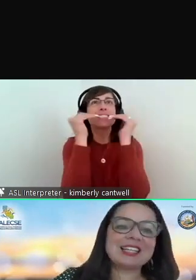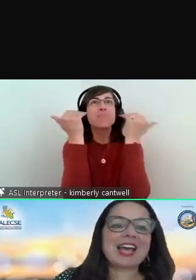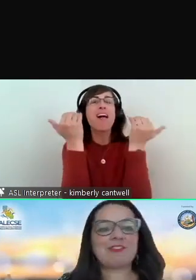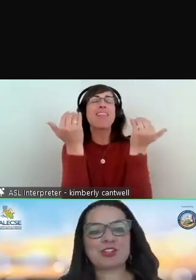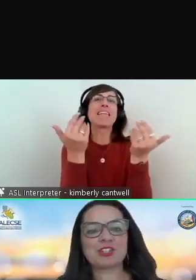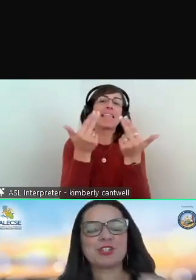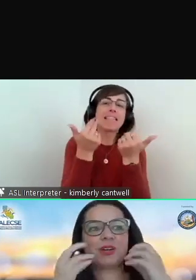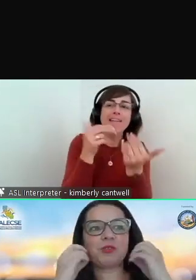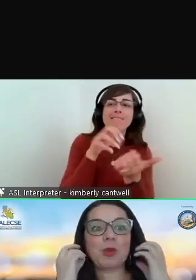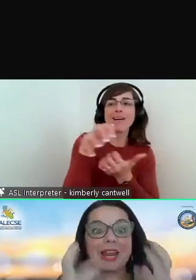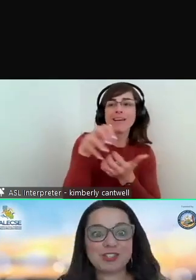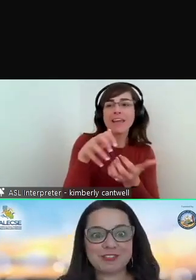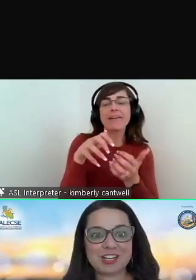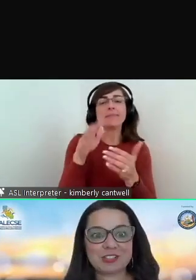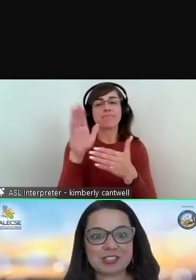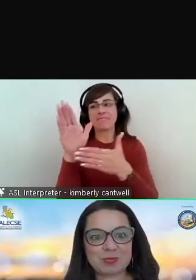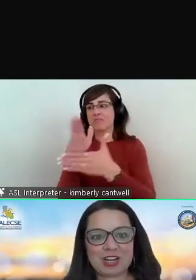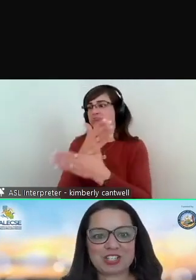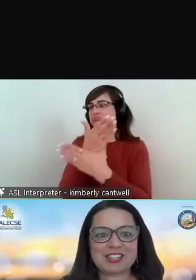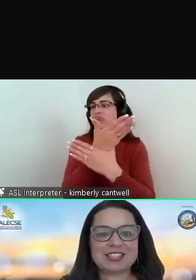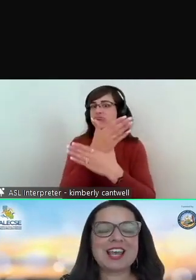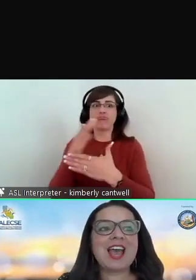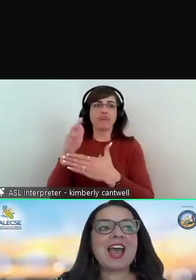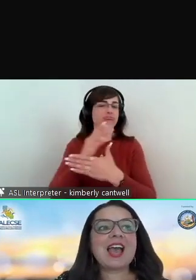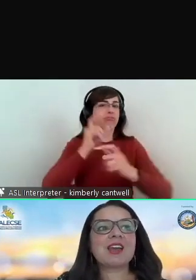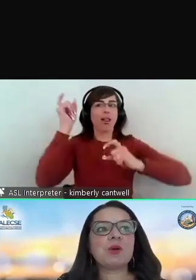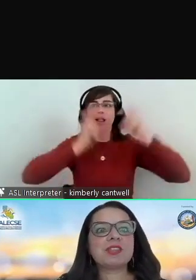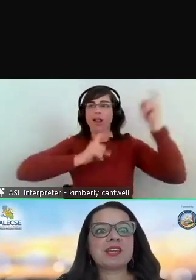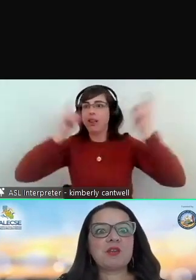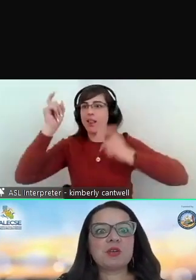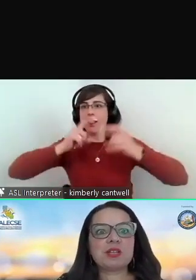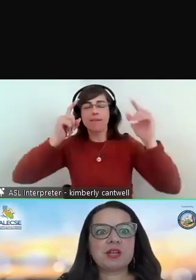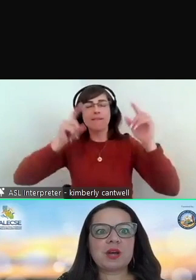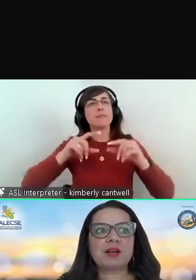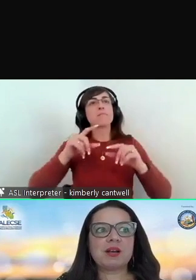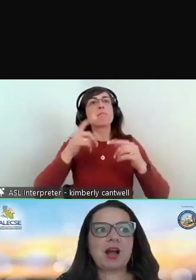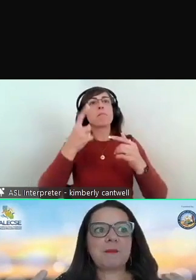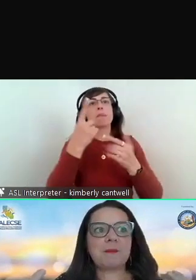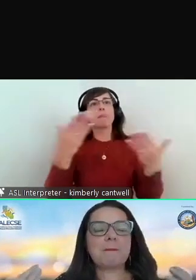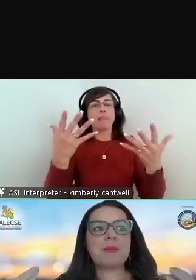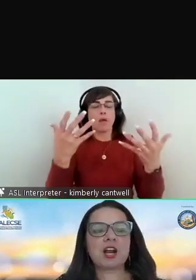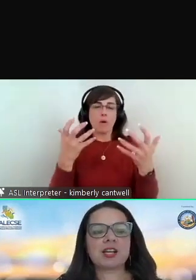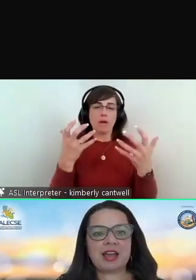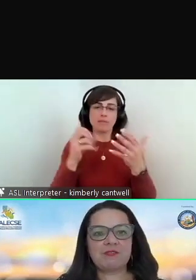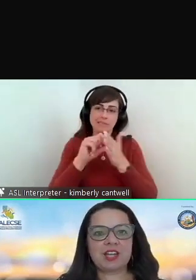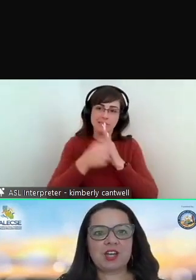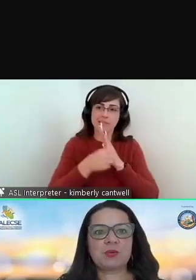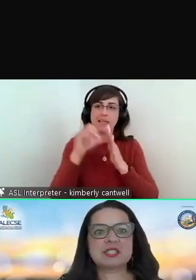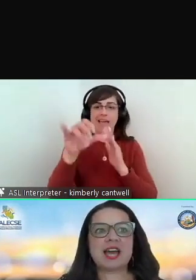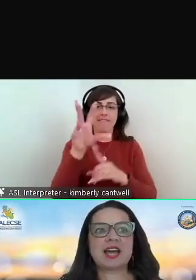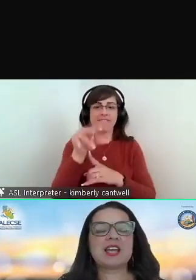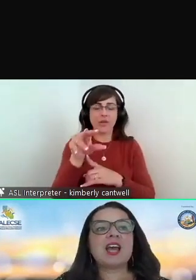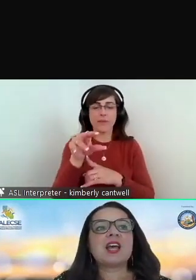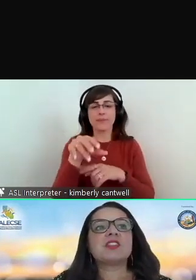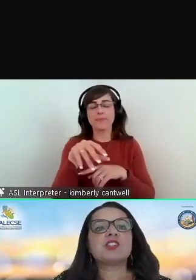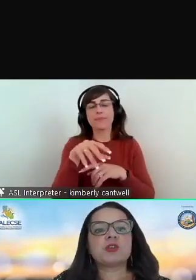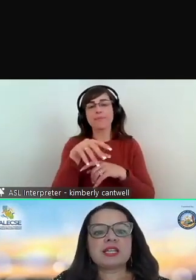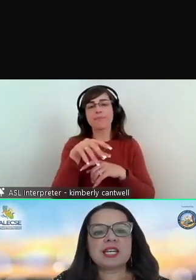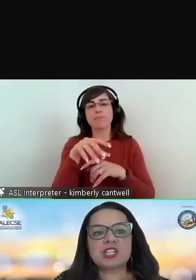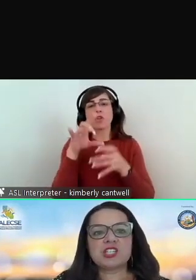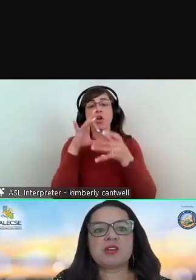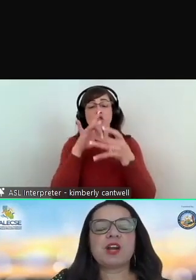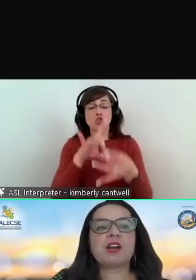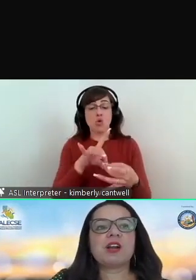smiling, laughter, doing a range of facial expressions. And one thing I really want to mark in that video was that